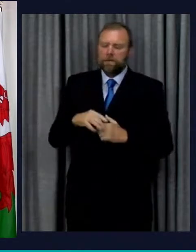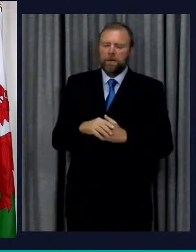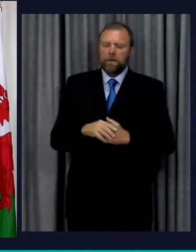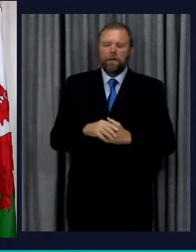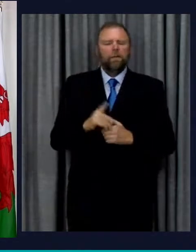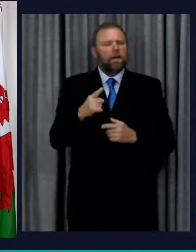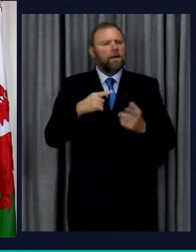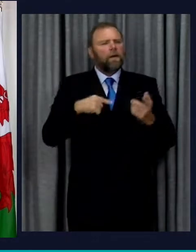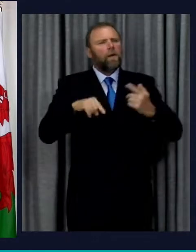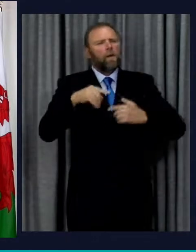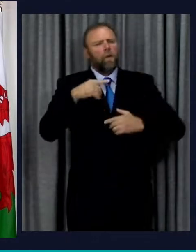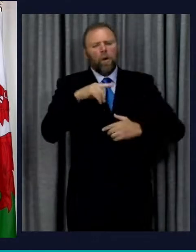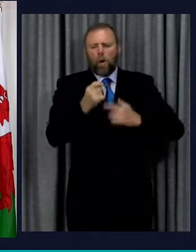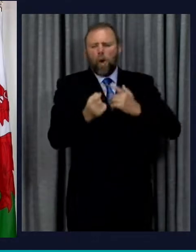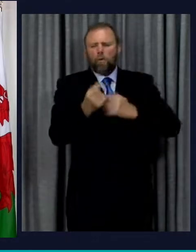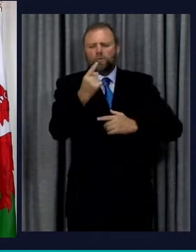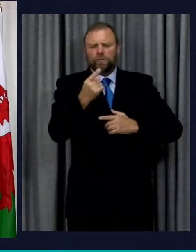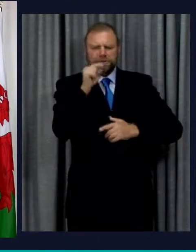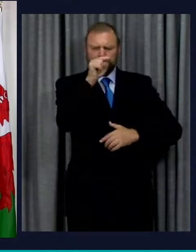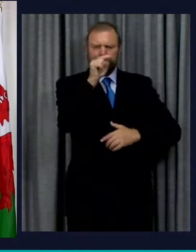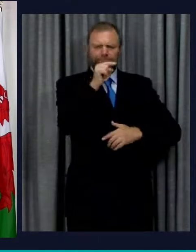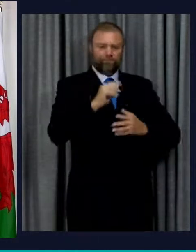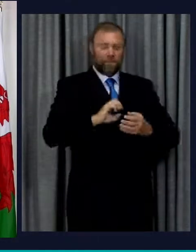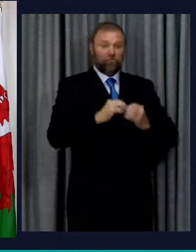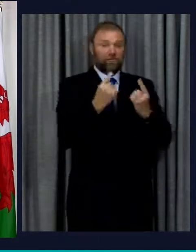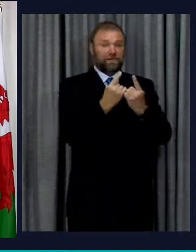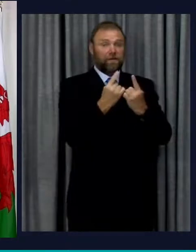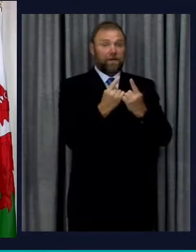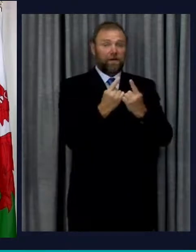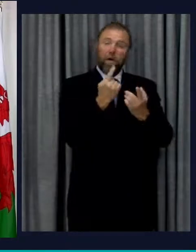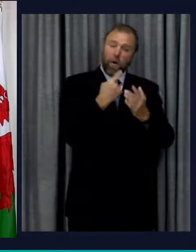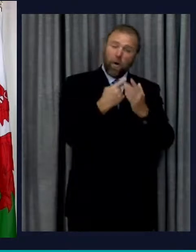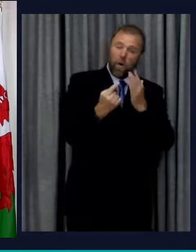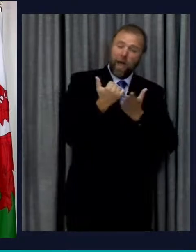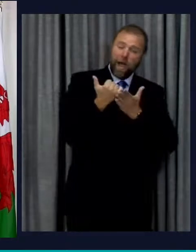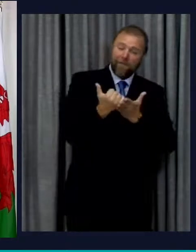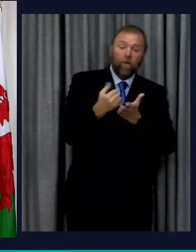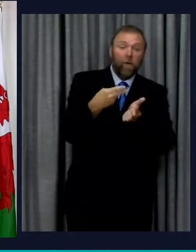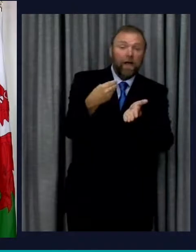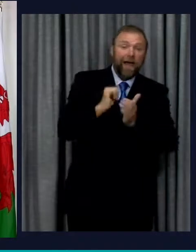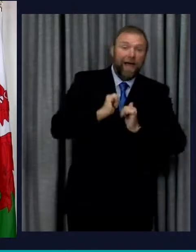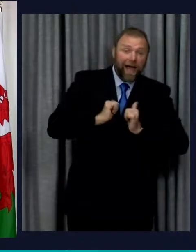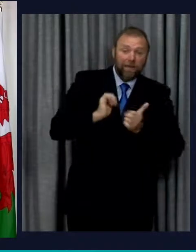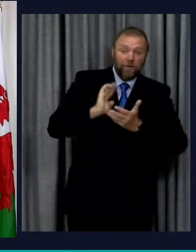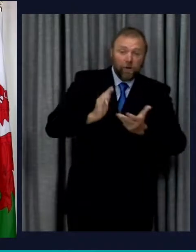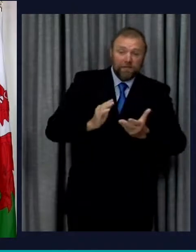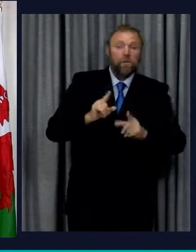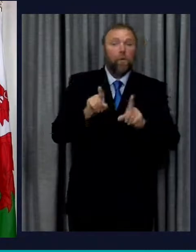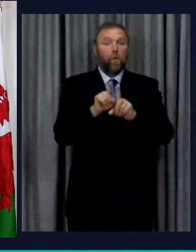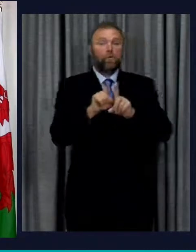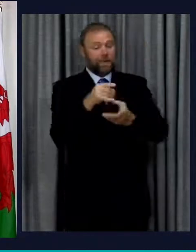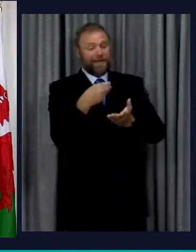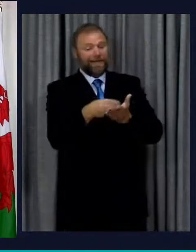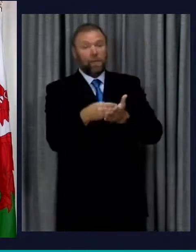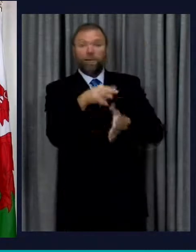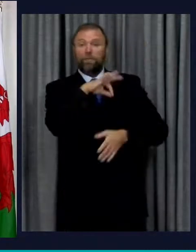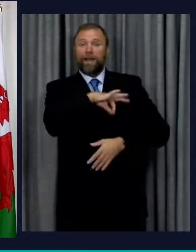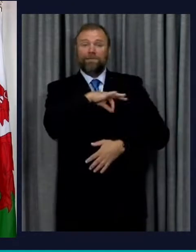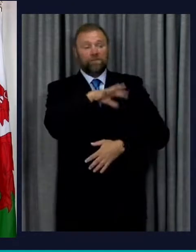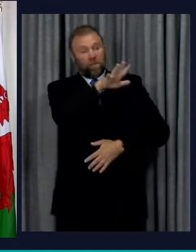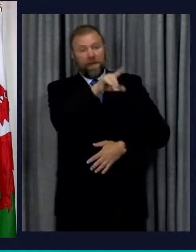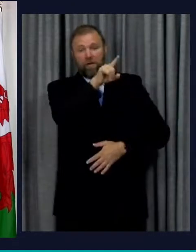something useful for the health service, but real economic gain for that part of North West Wales. The same is the